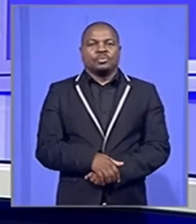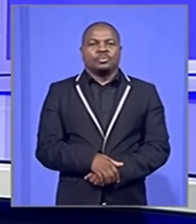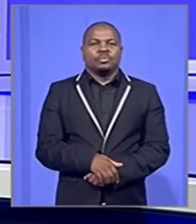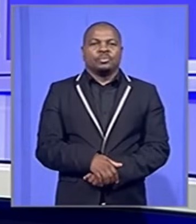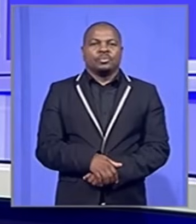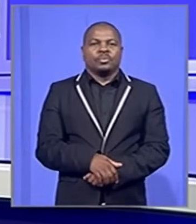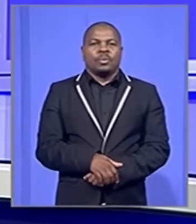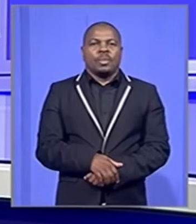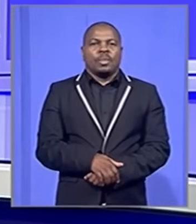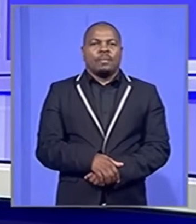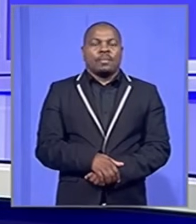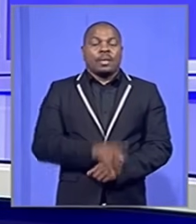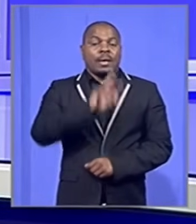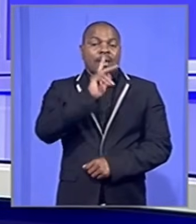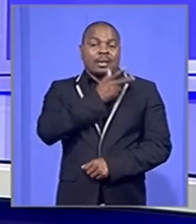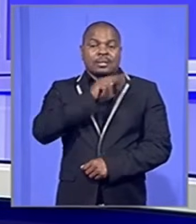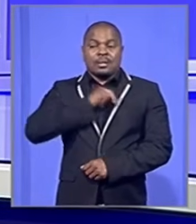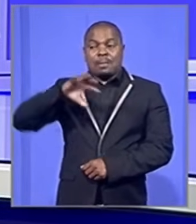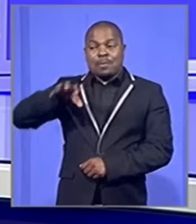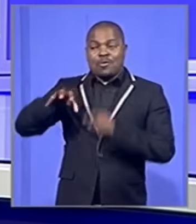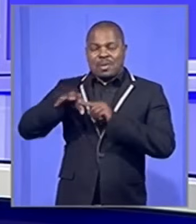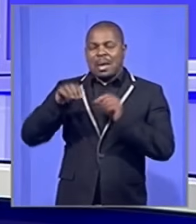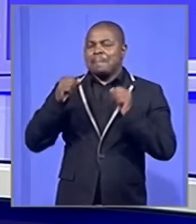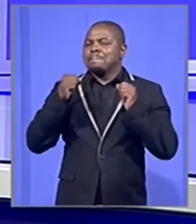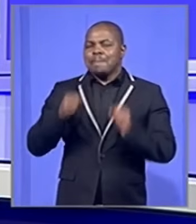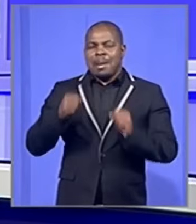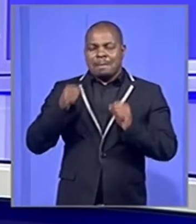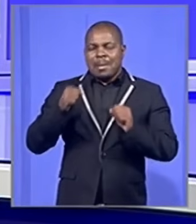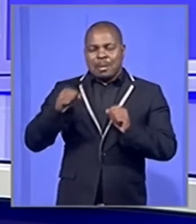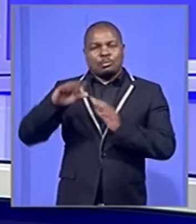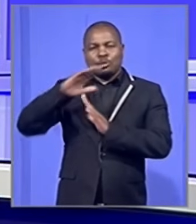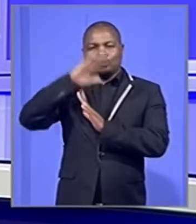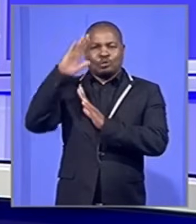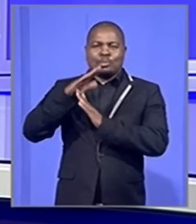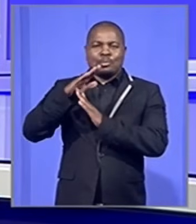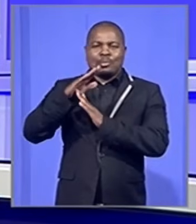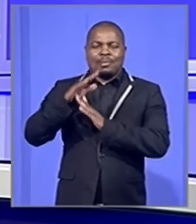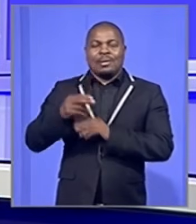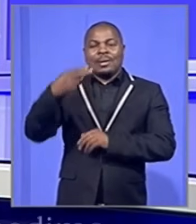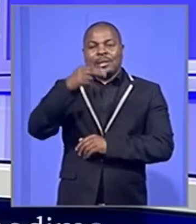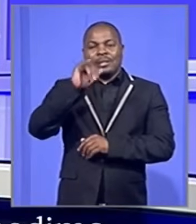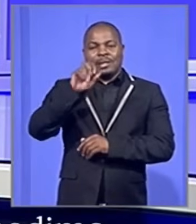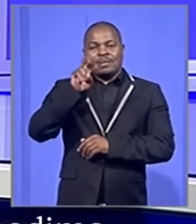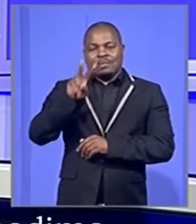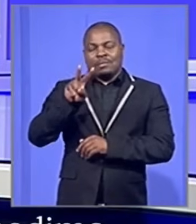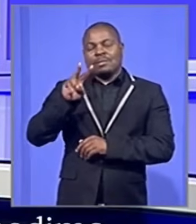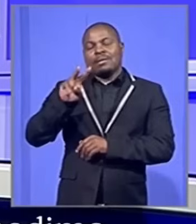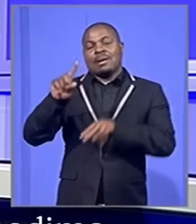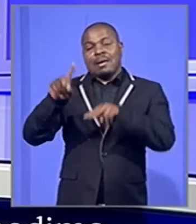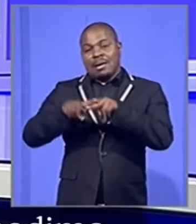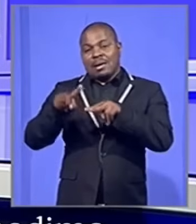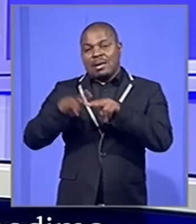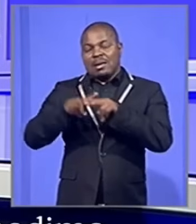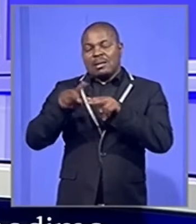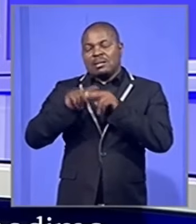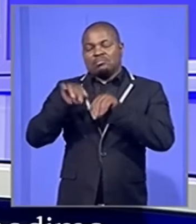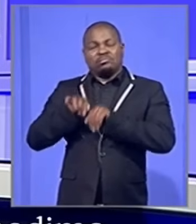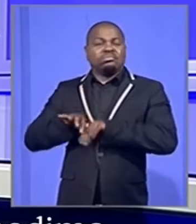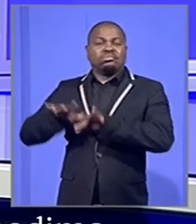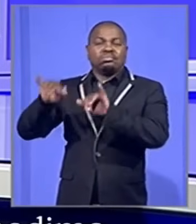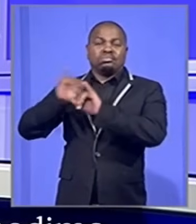Letlalo. KwaZulu-Natal e sa dutše e le province yeo e eteletšego pele go phatlalala ga twatši ya HIV le